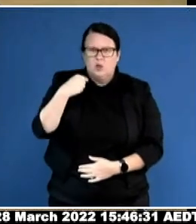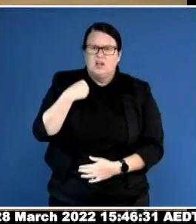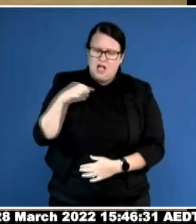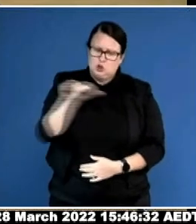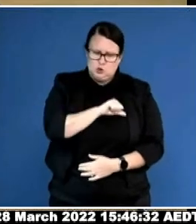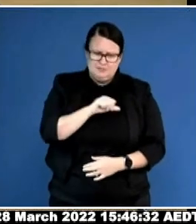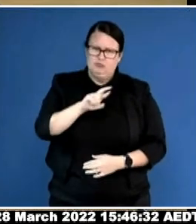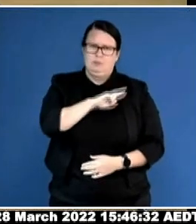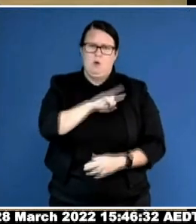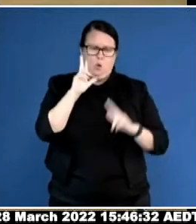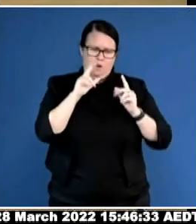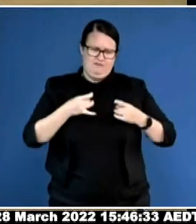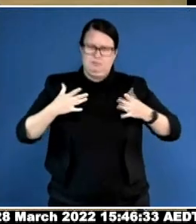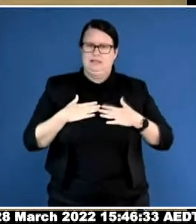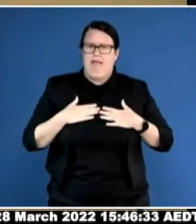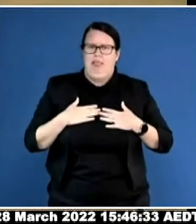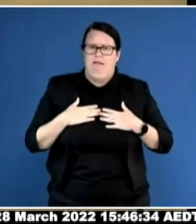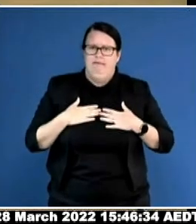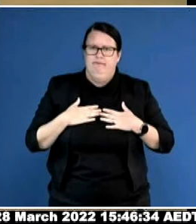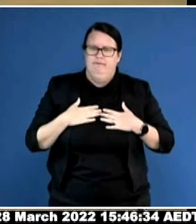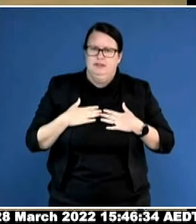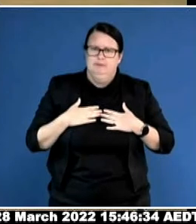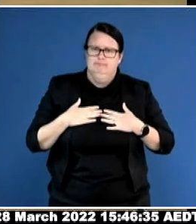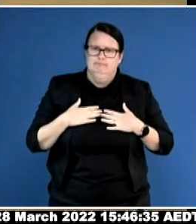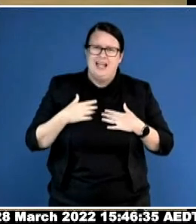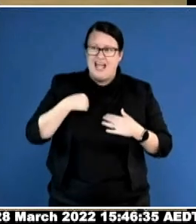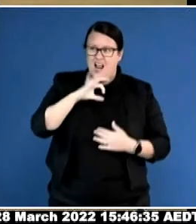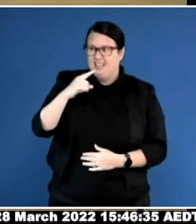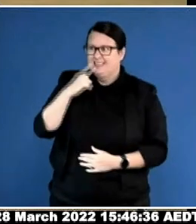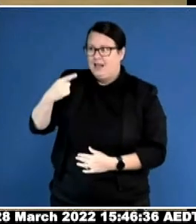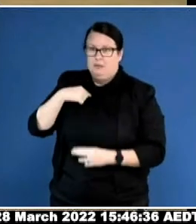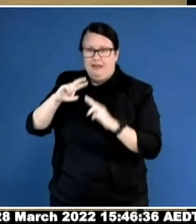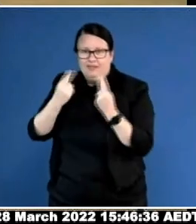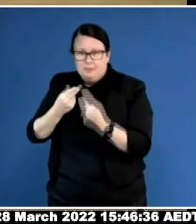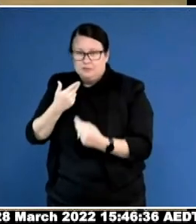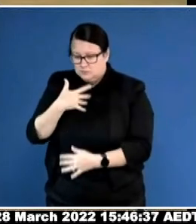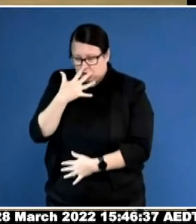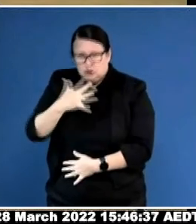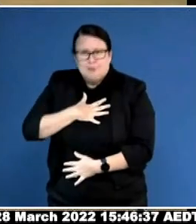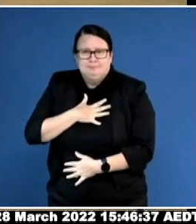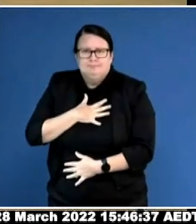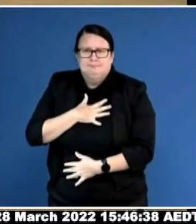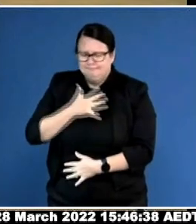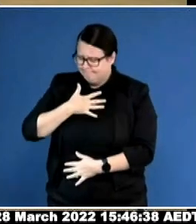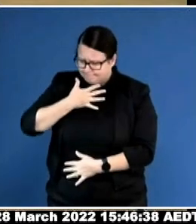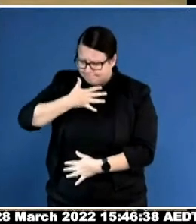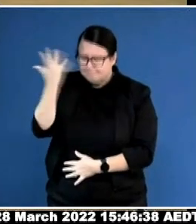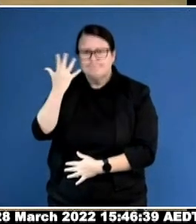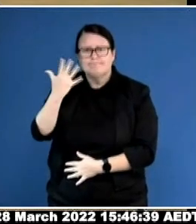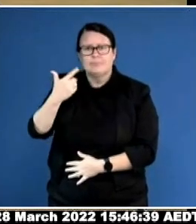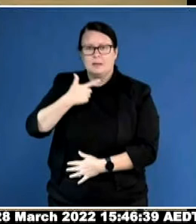better. I couldn't tell my family because I was ashamed about it. I could recognize that I was entering into